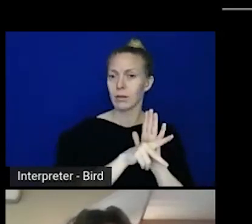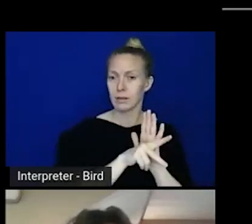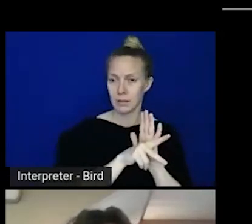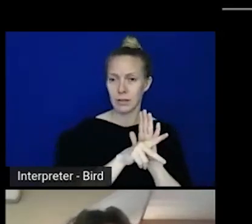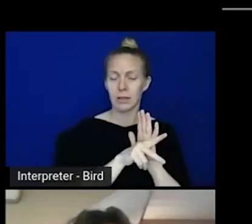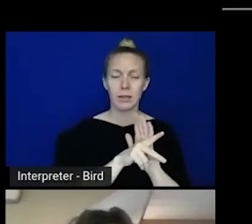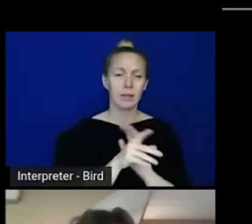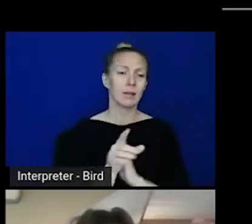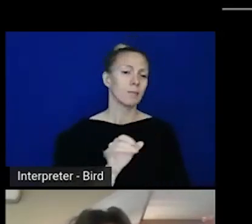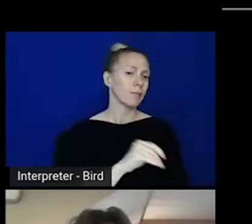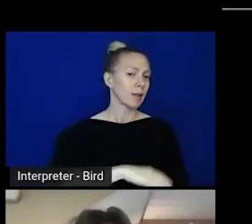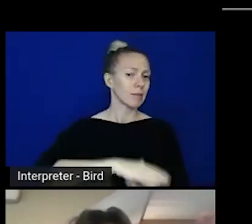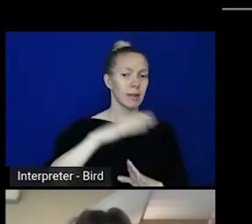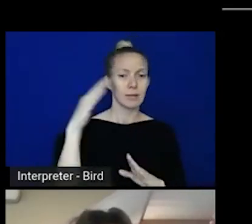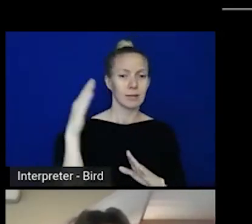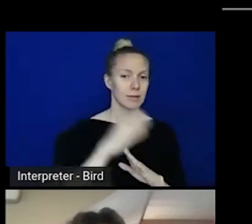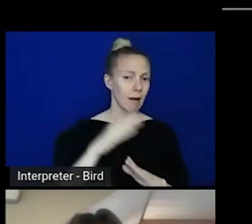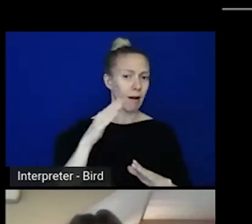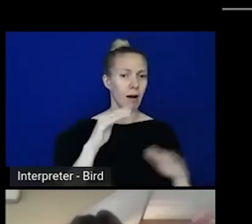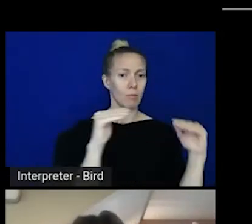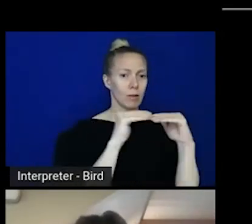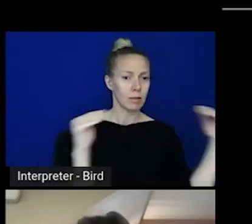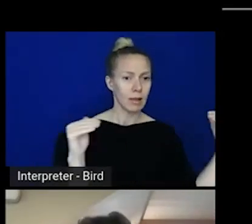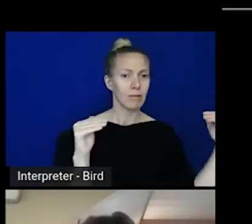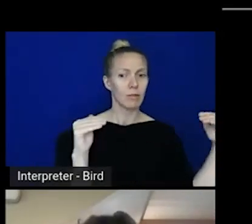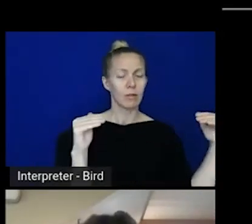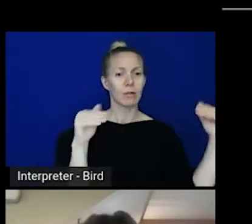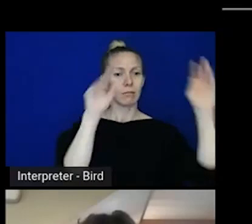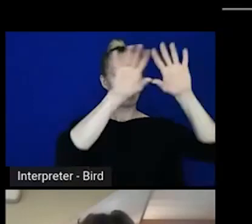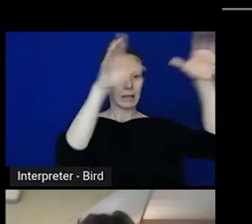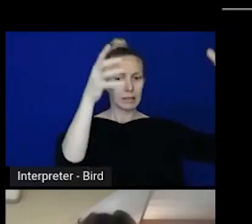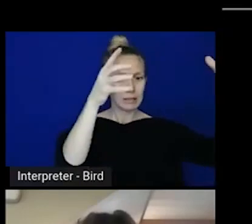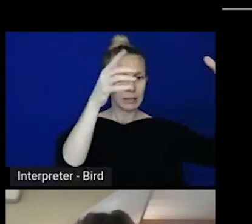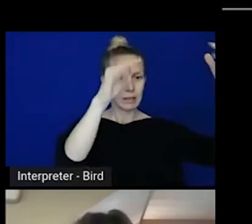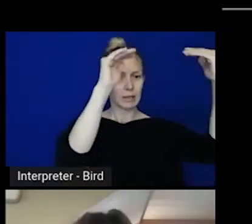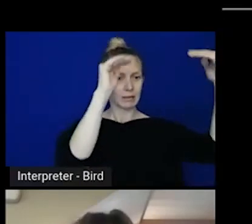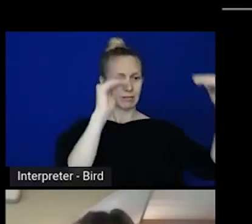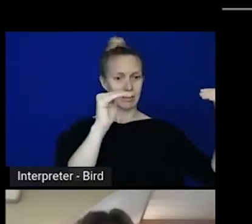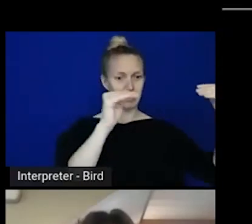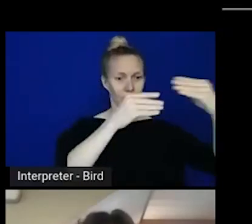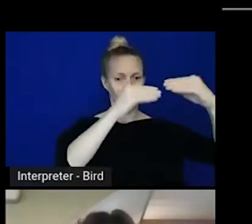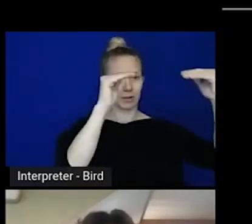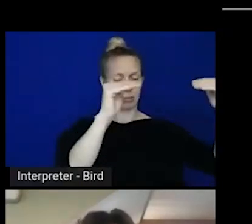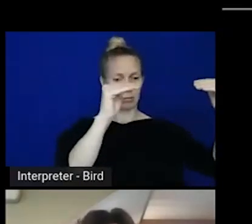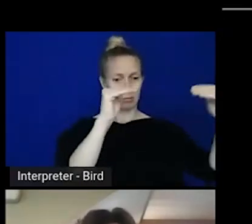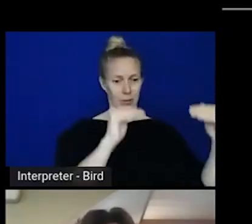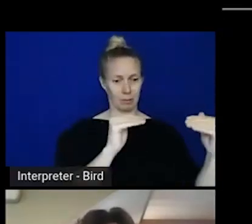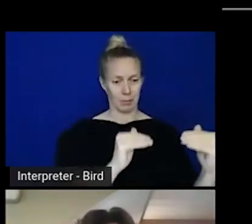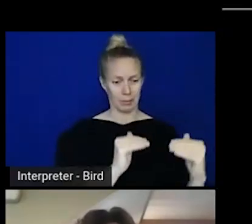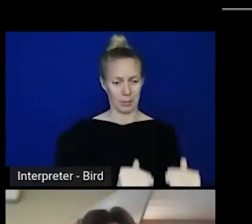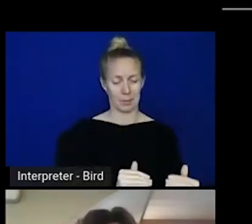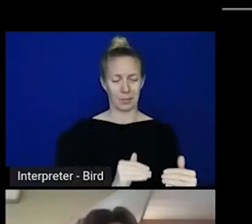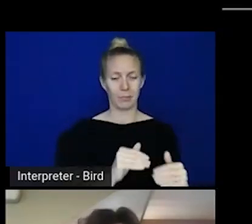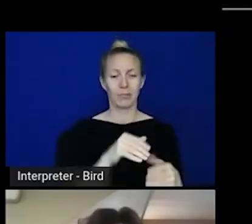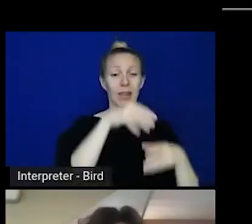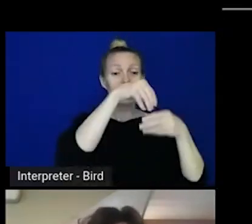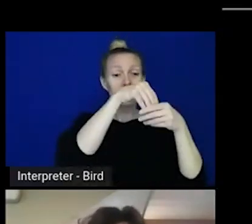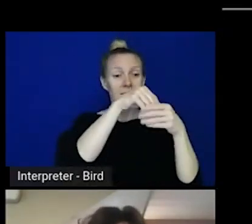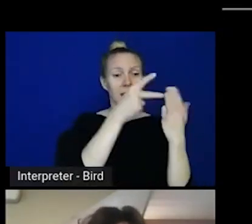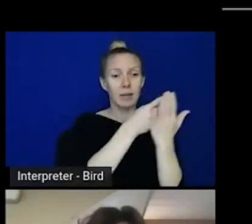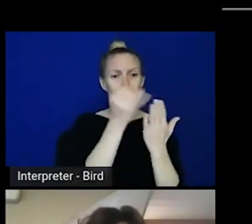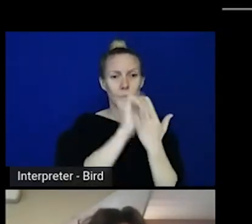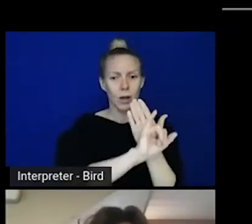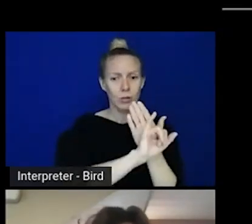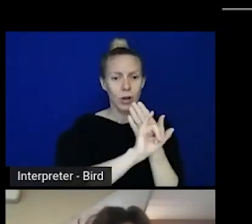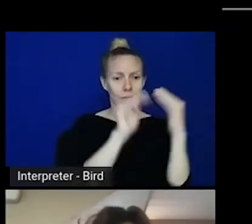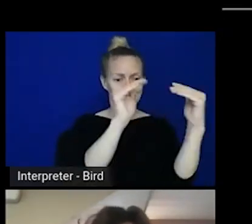level entity being an organization, followed by folders underneath that, projects, and then inside of projects, there are specific